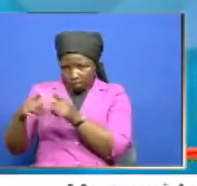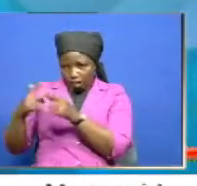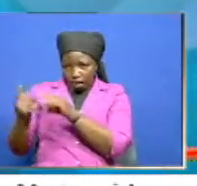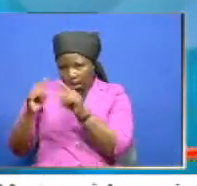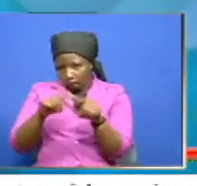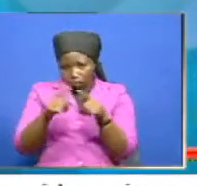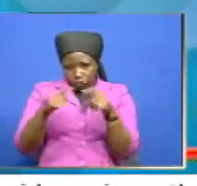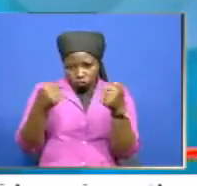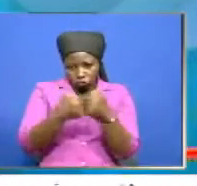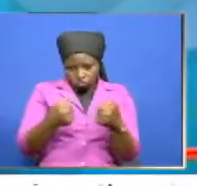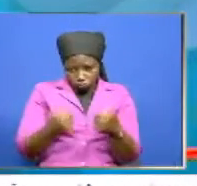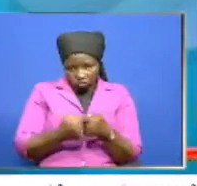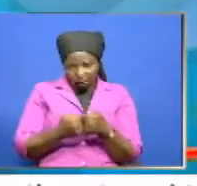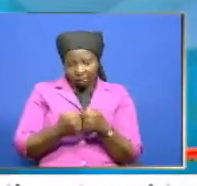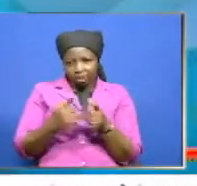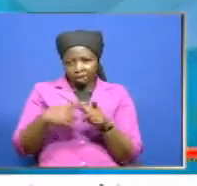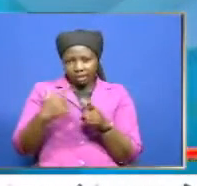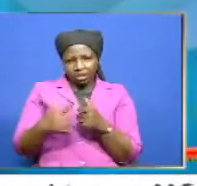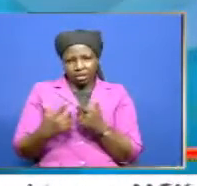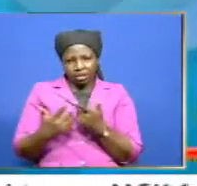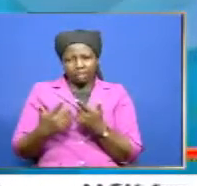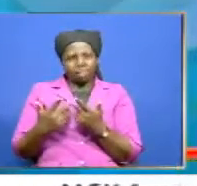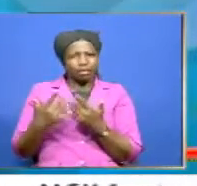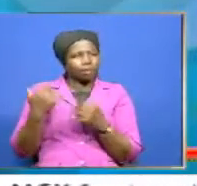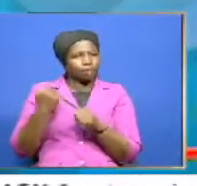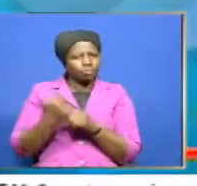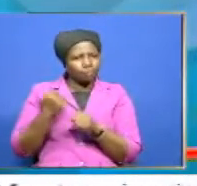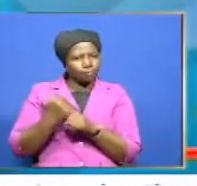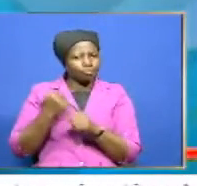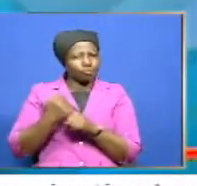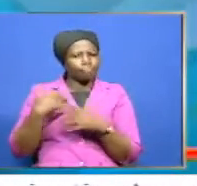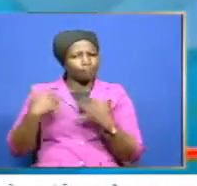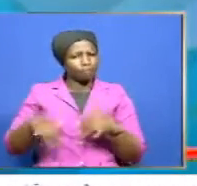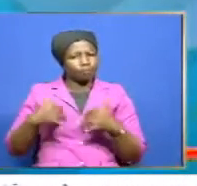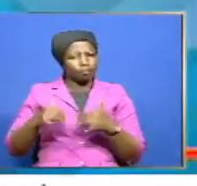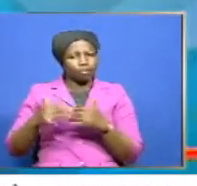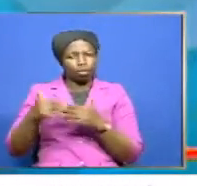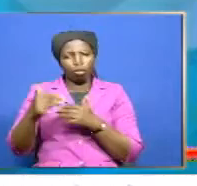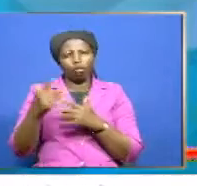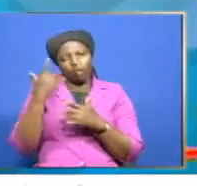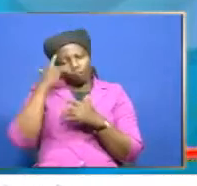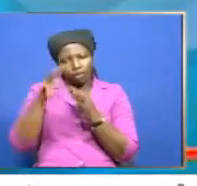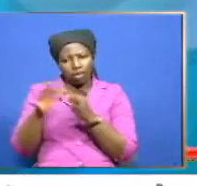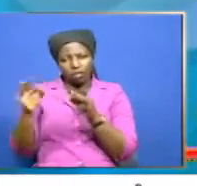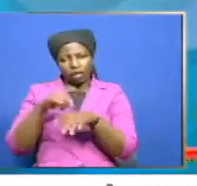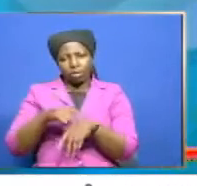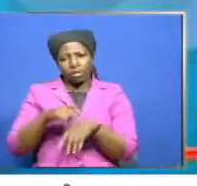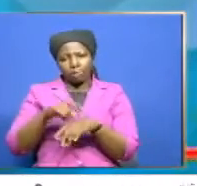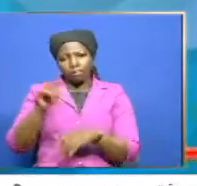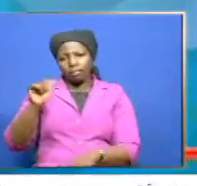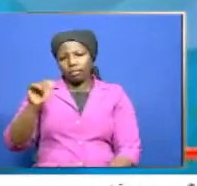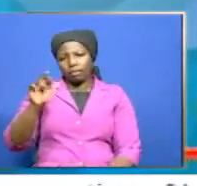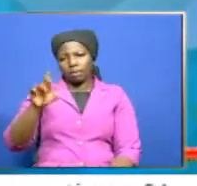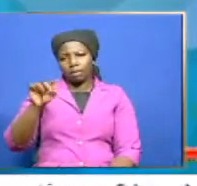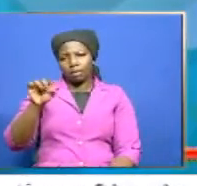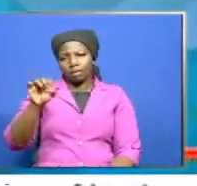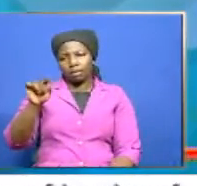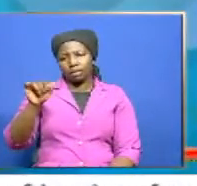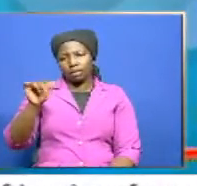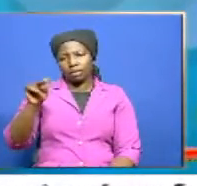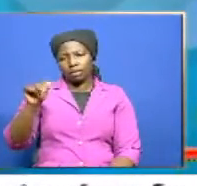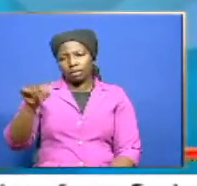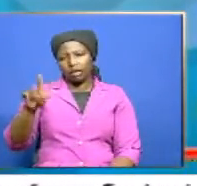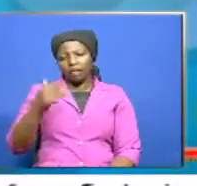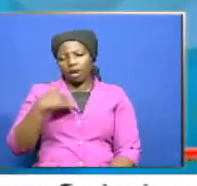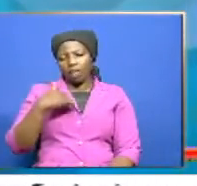Sevens and be consistent throughout. I mean, for the longest time, we know Argentina will always be a force to reckon with. You know, they've got a team and